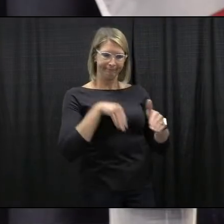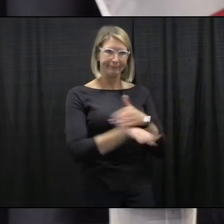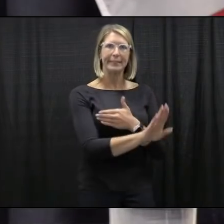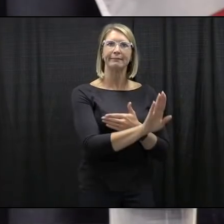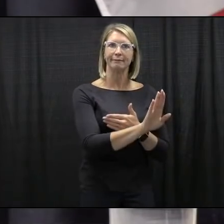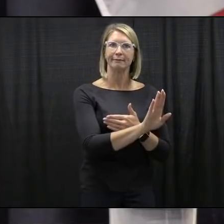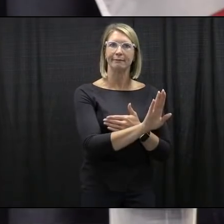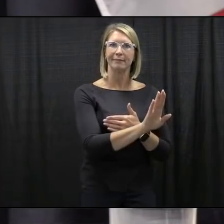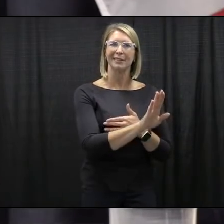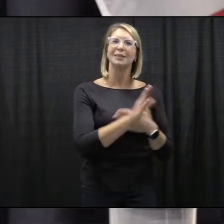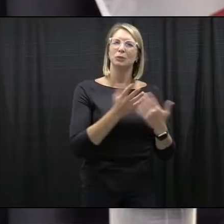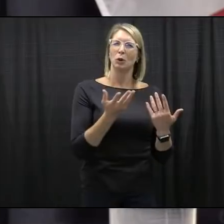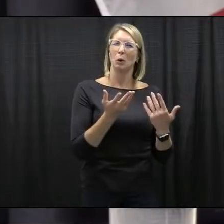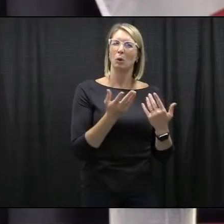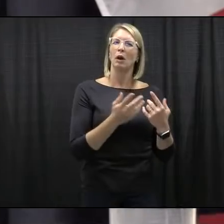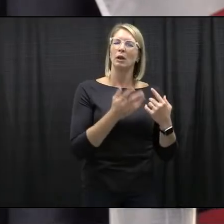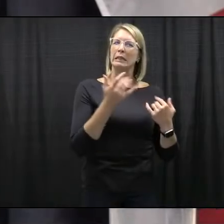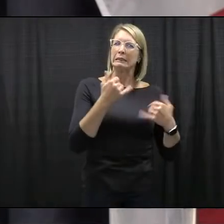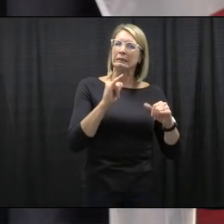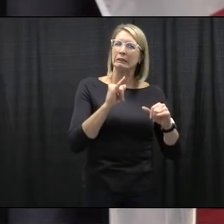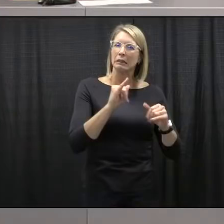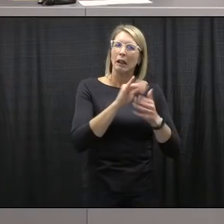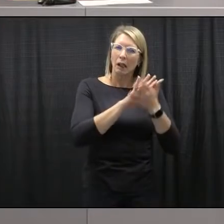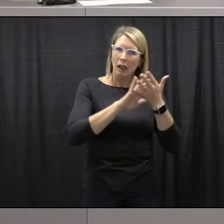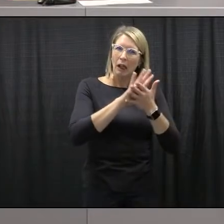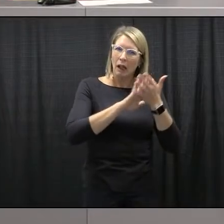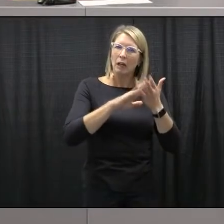to adopt its use.